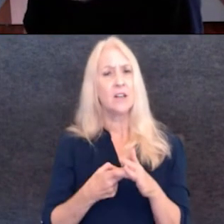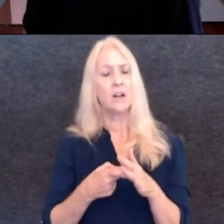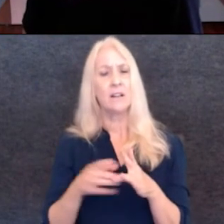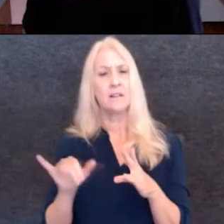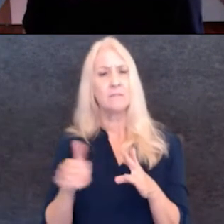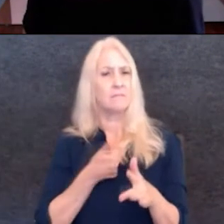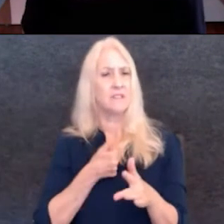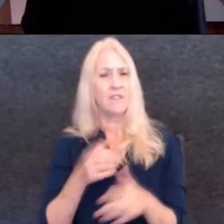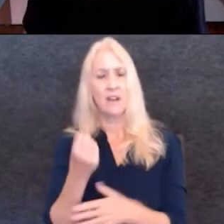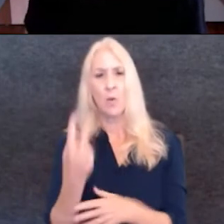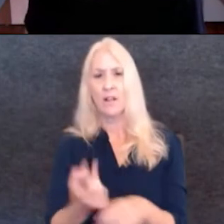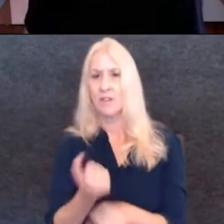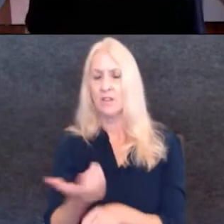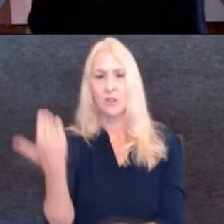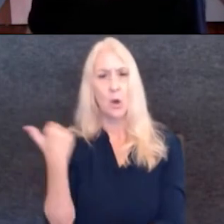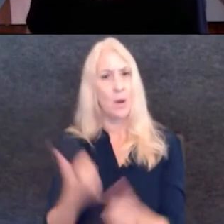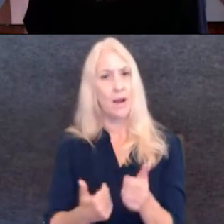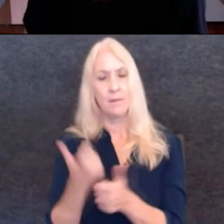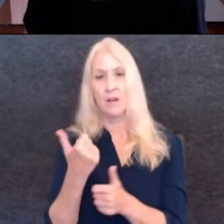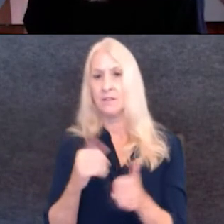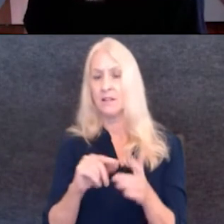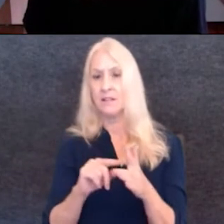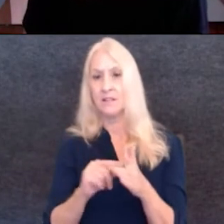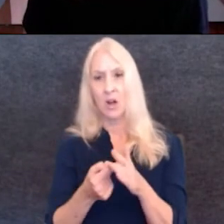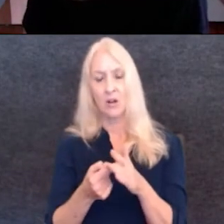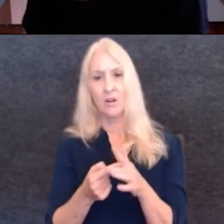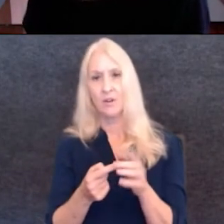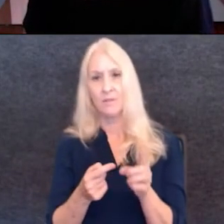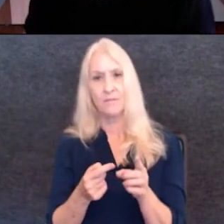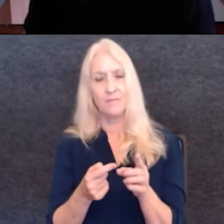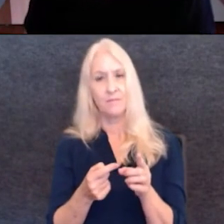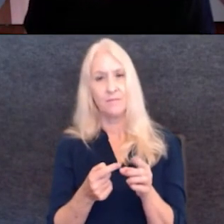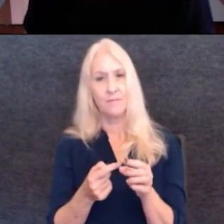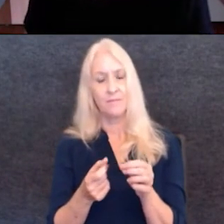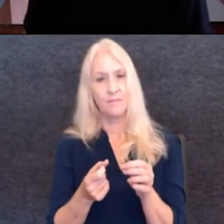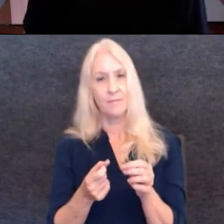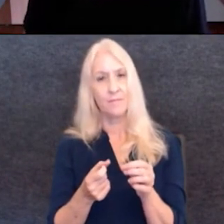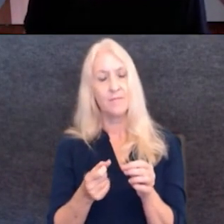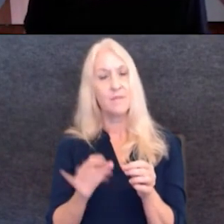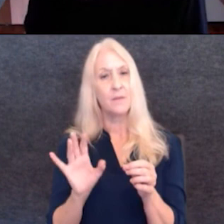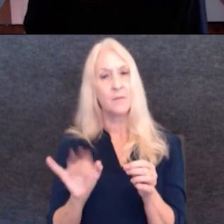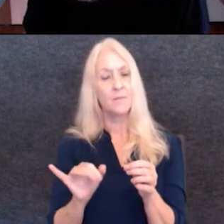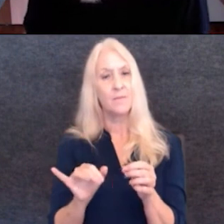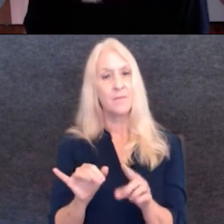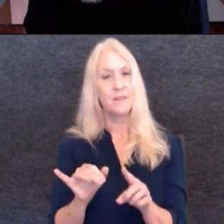ago. I can tell you I mostly started with Nacho Cadena. And now we have a really wide,